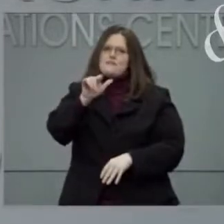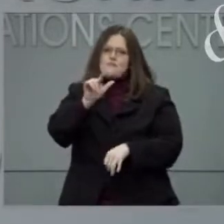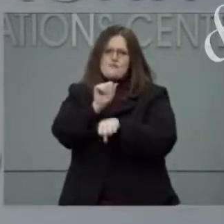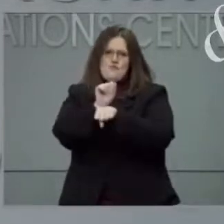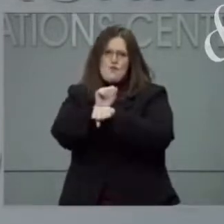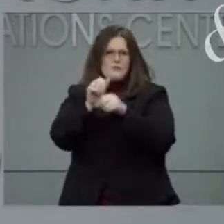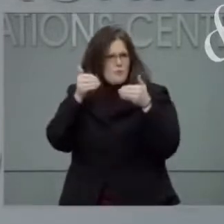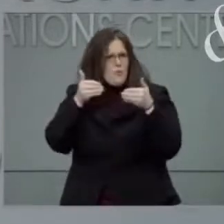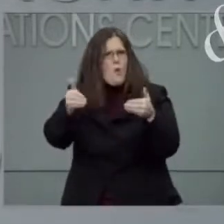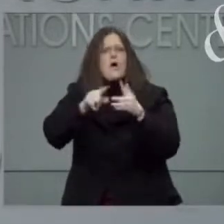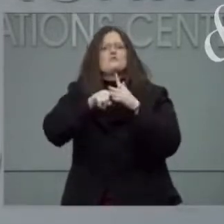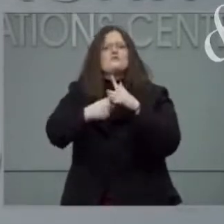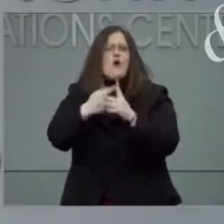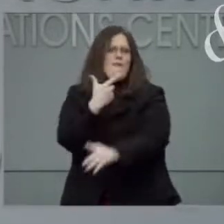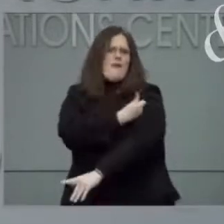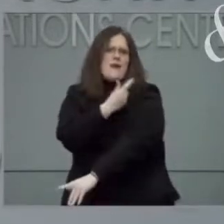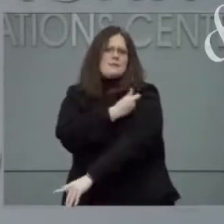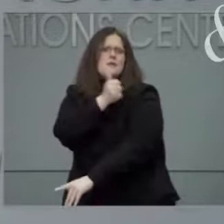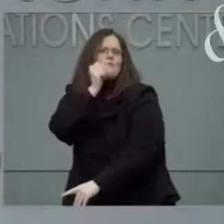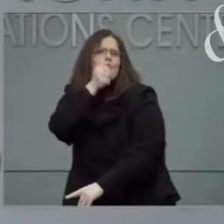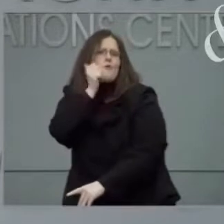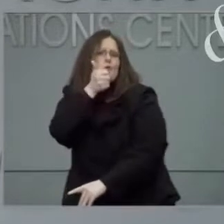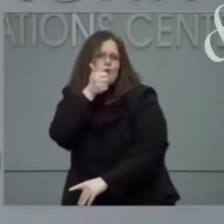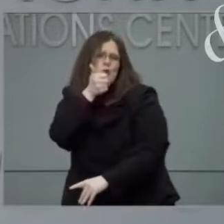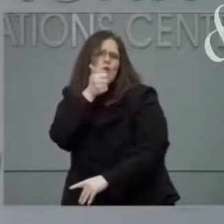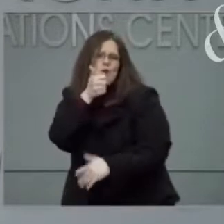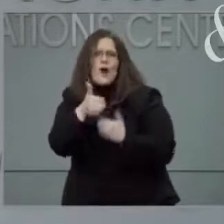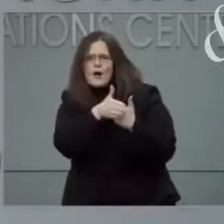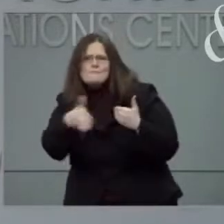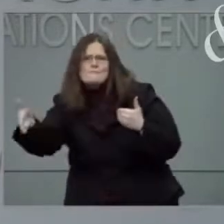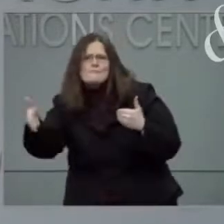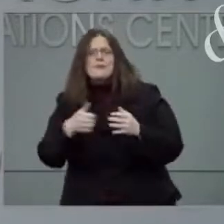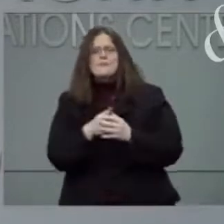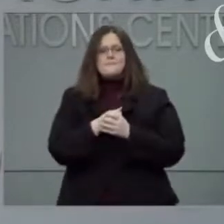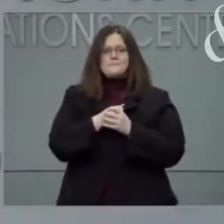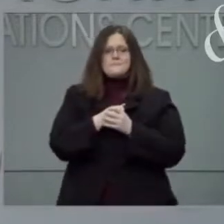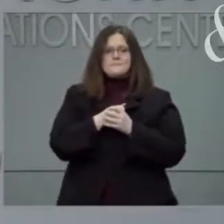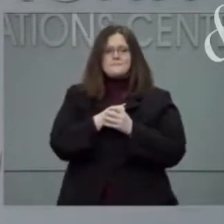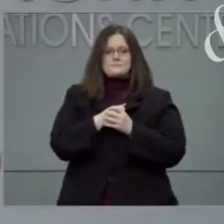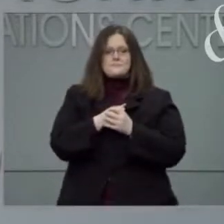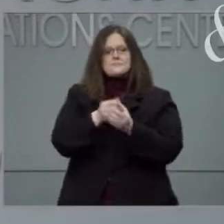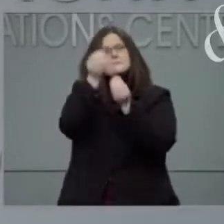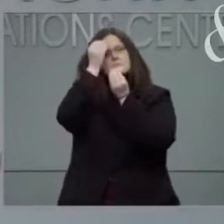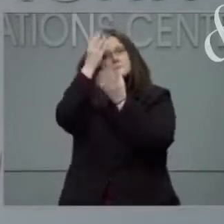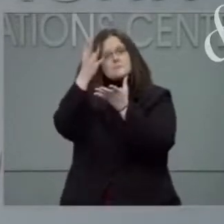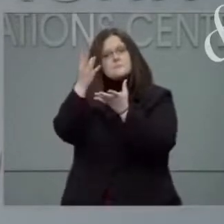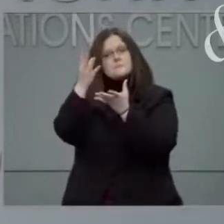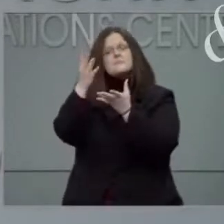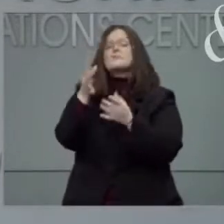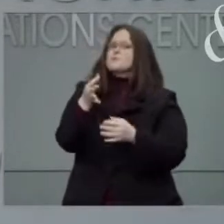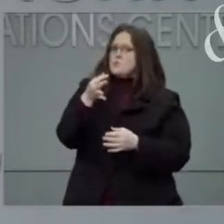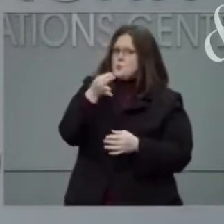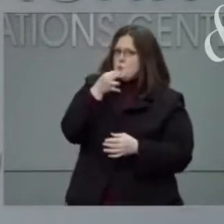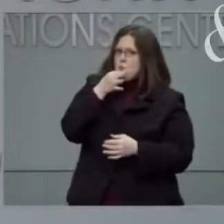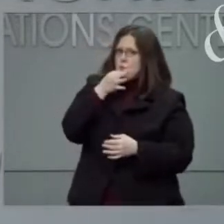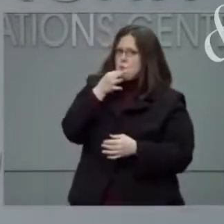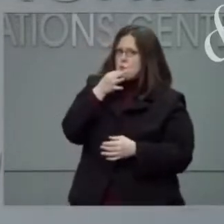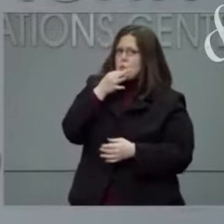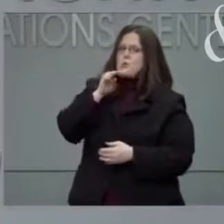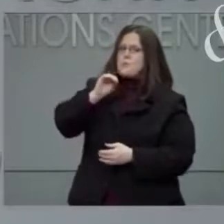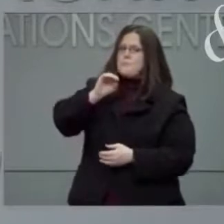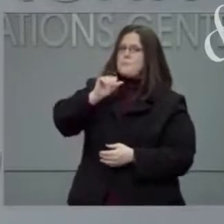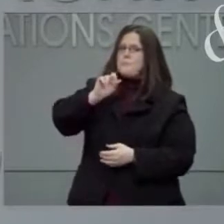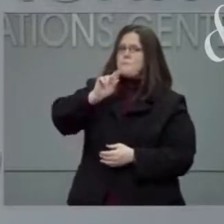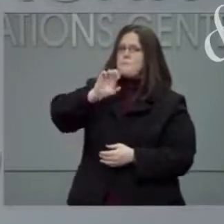pandemic, and I'm grateful for their work. We're also announcing that some members of Group 4 will be eligible beginning